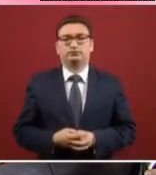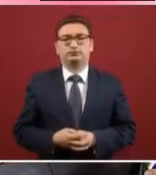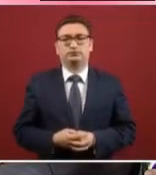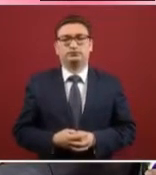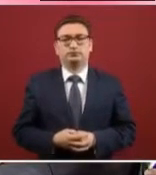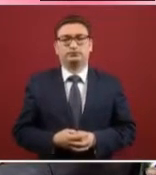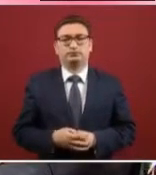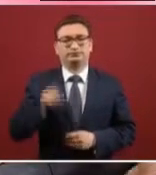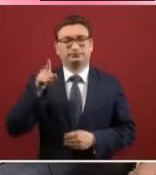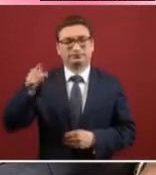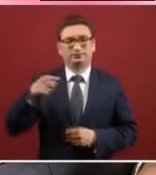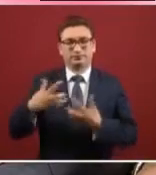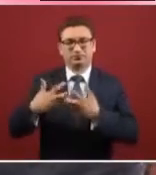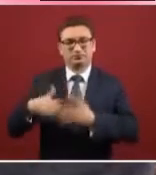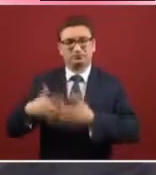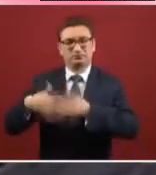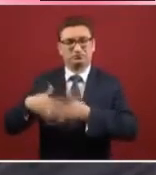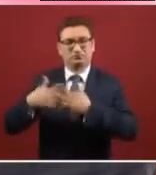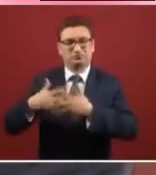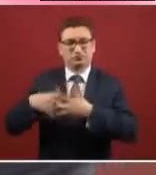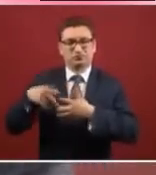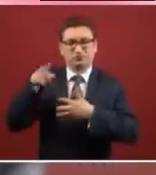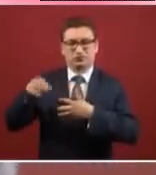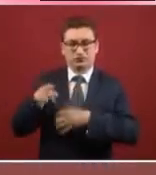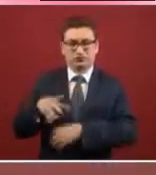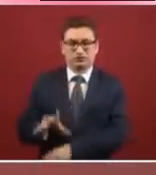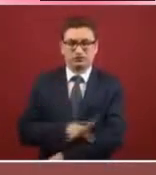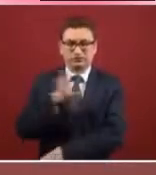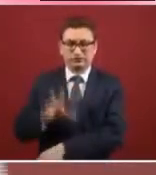Esta planta of this plant termoeléctrica,